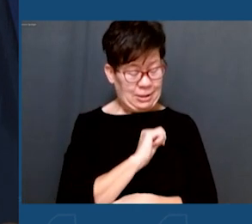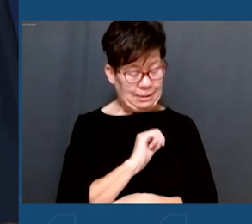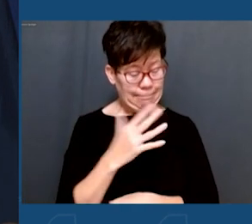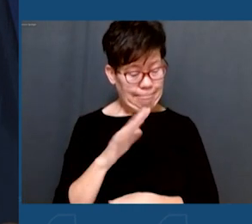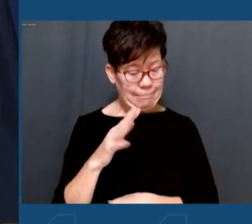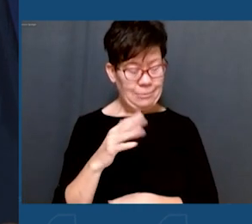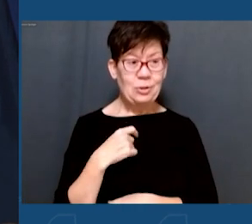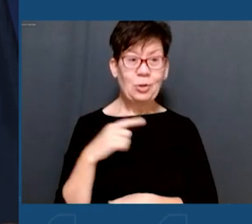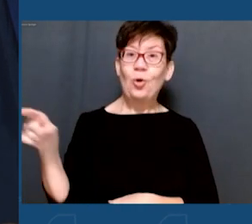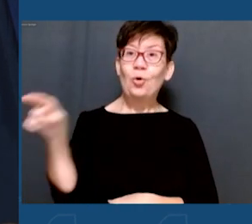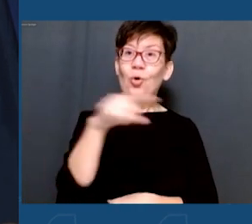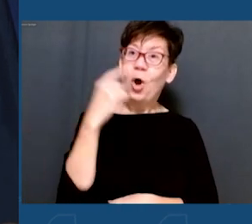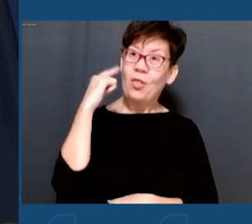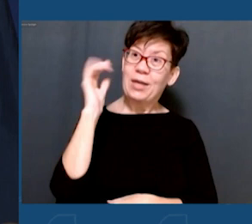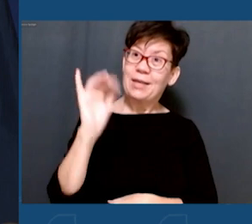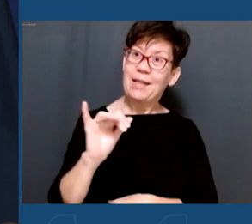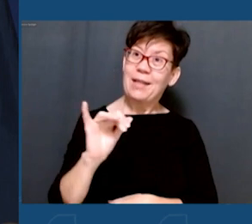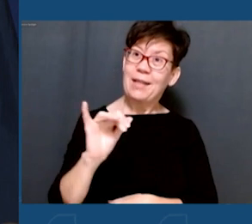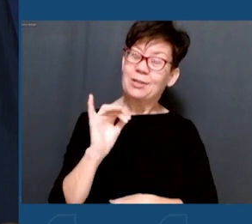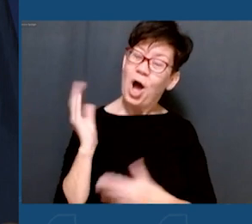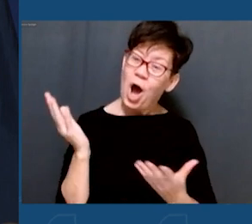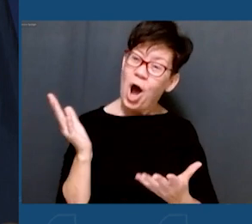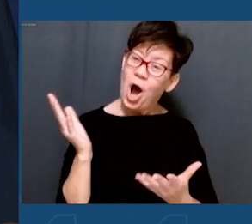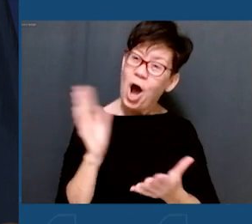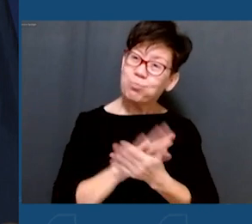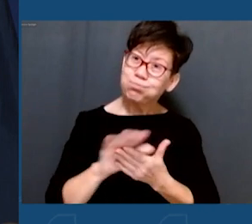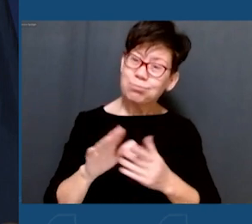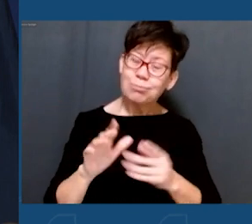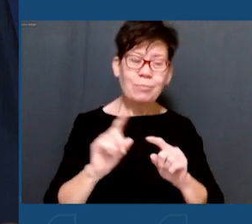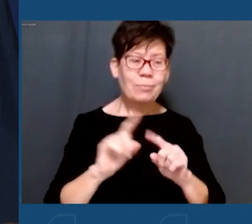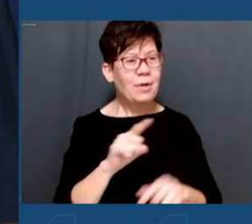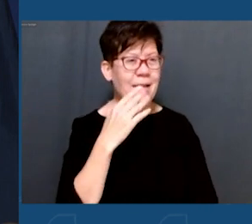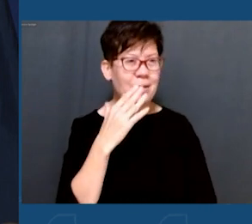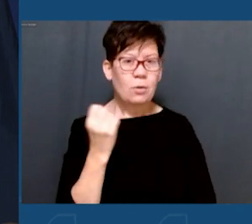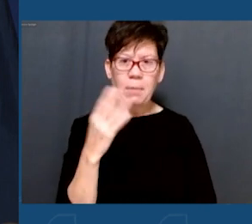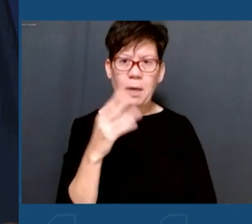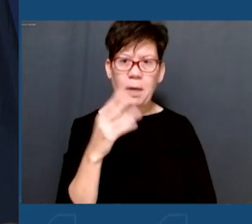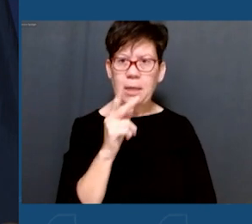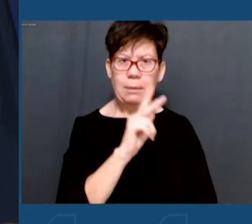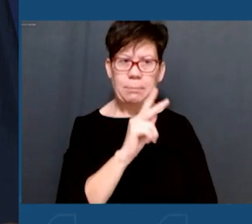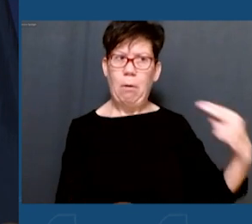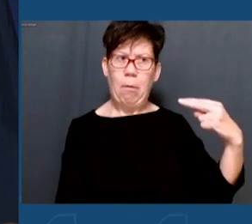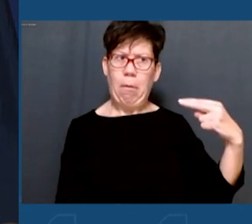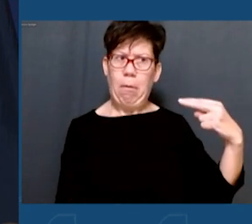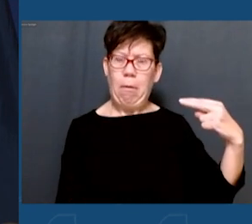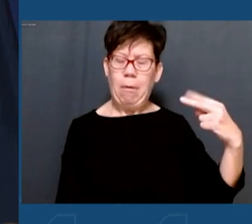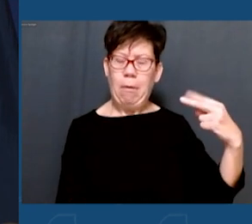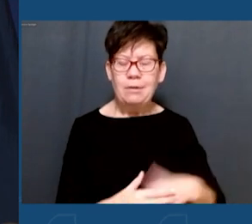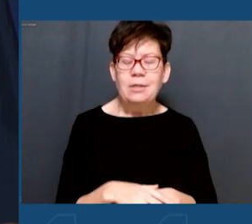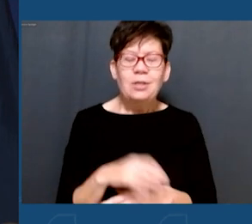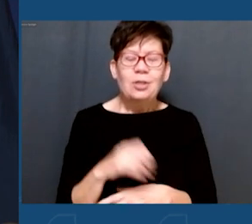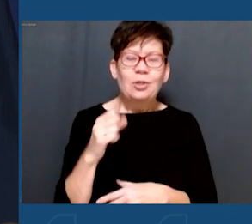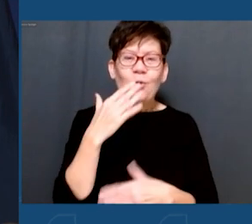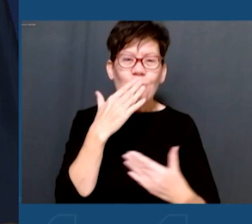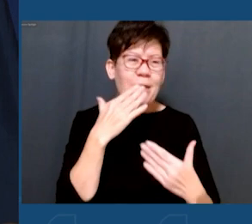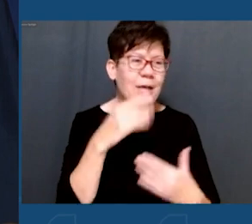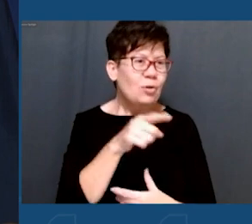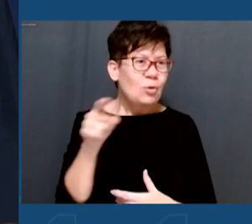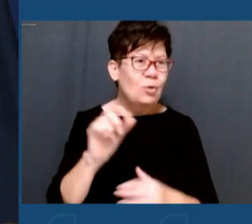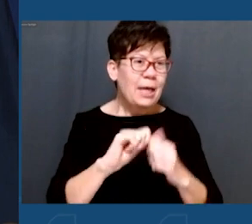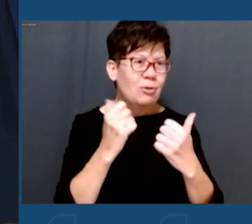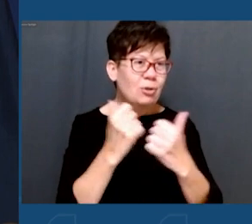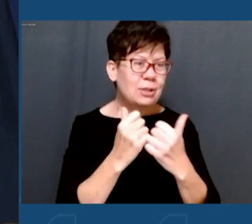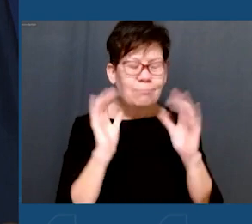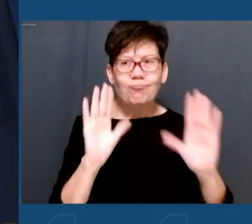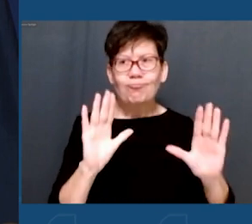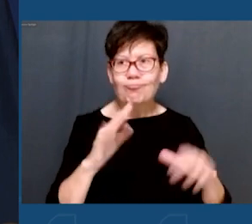people don't. But thank you for being an amazing partner, for being an amazing agency and providing this region this amazing